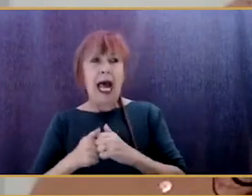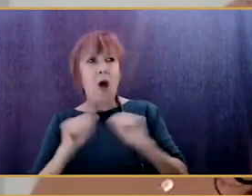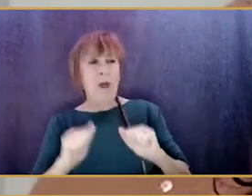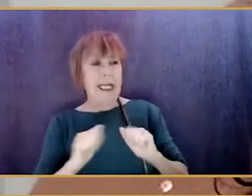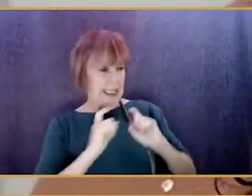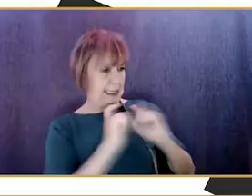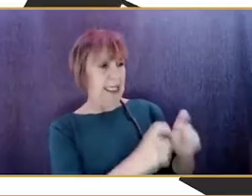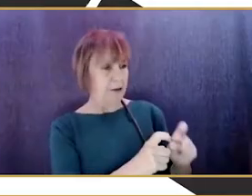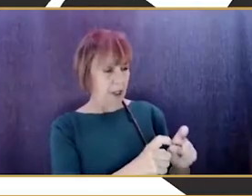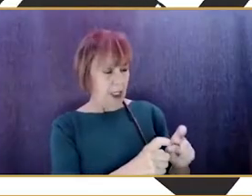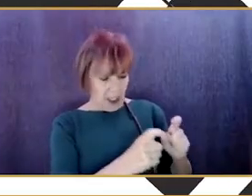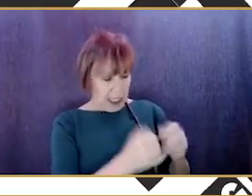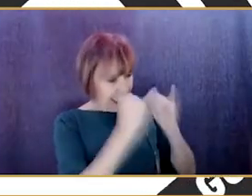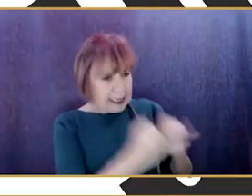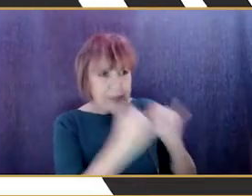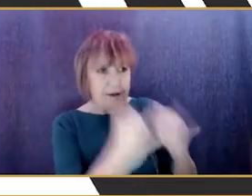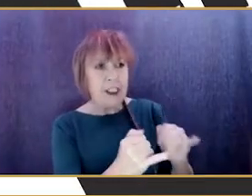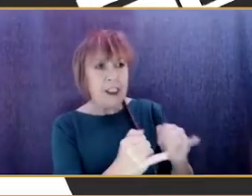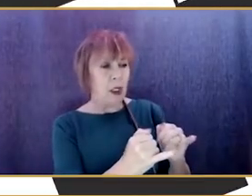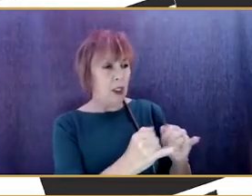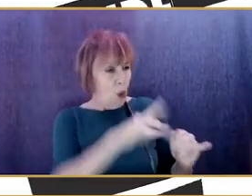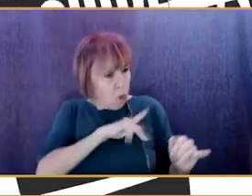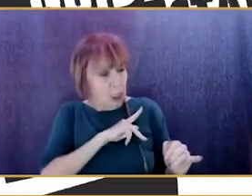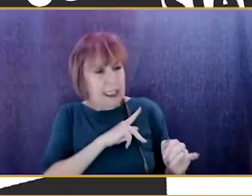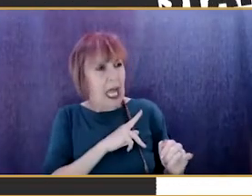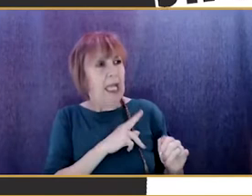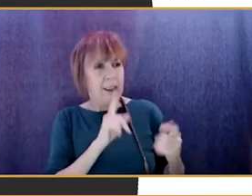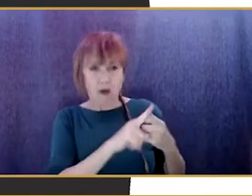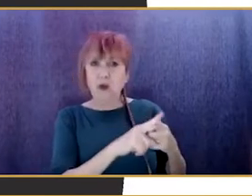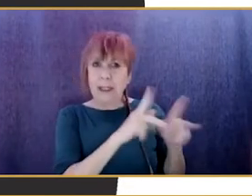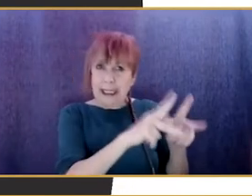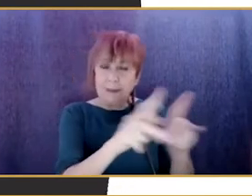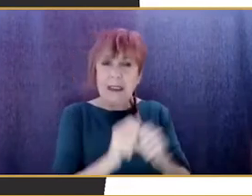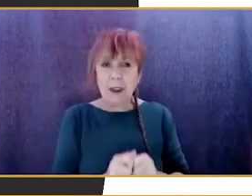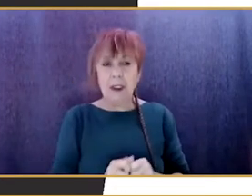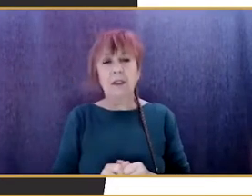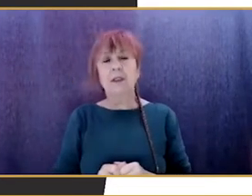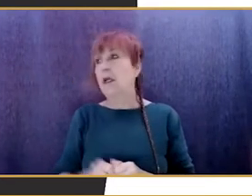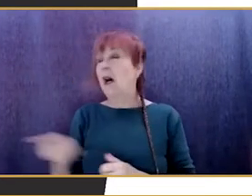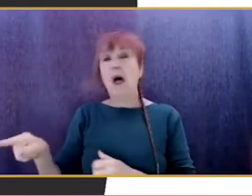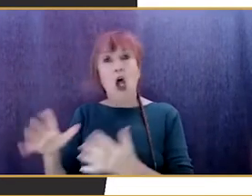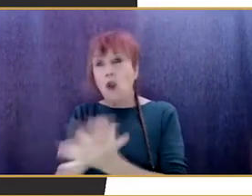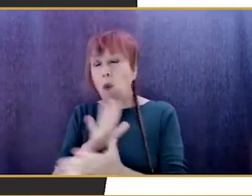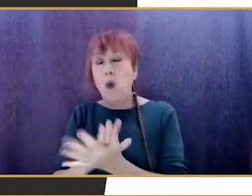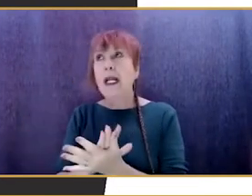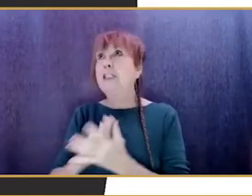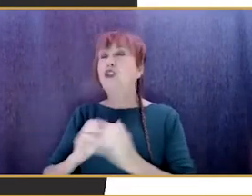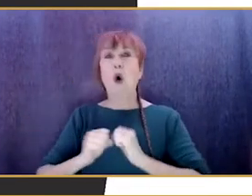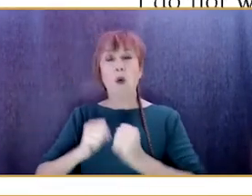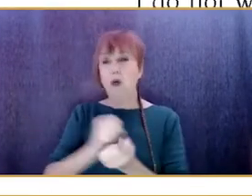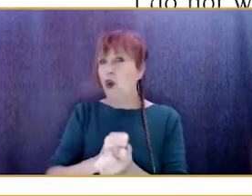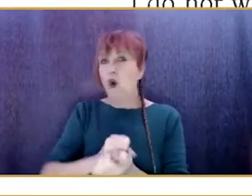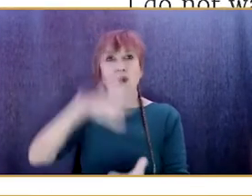through those same documents The manuscript that Susan provided was so rich with graphical ideas Susan